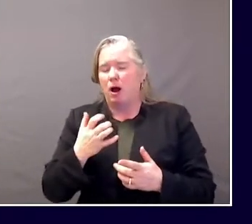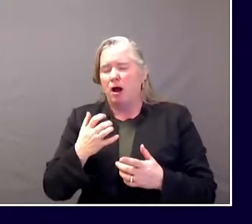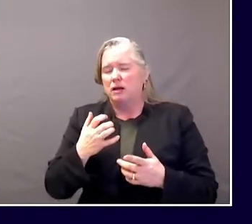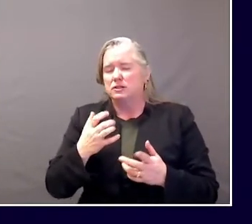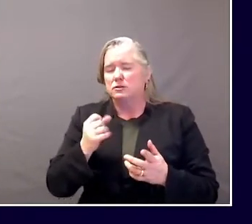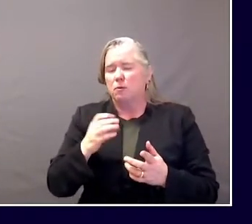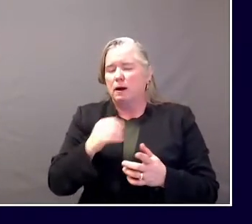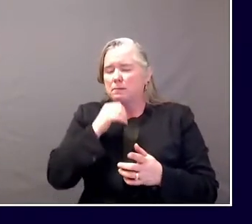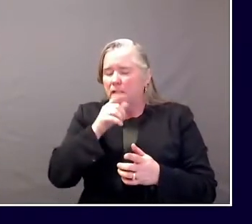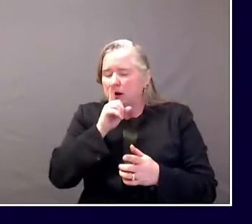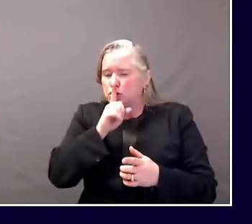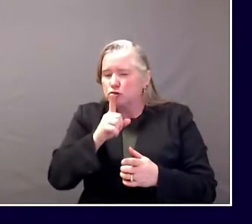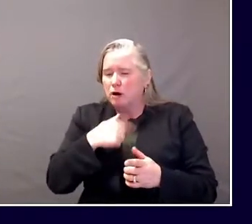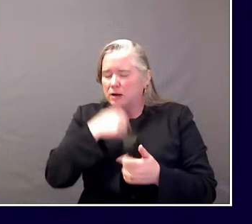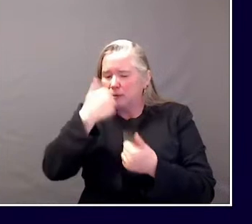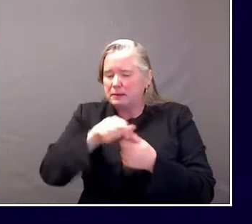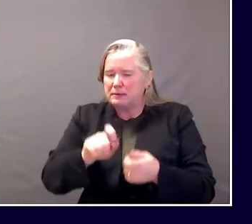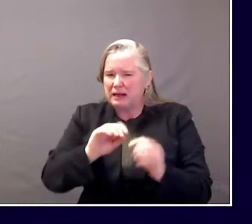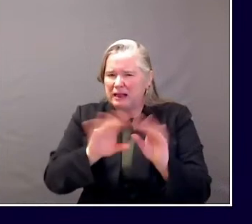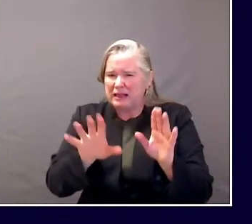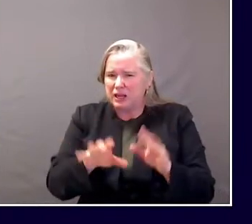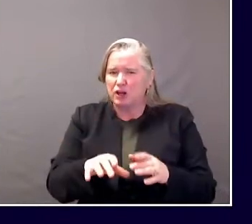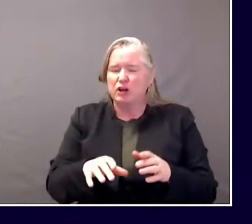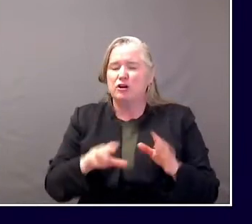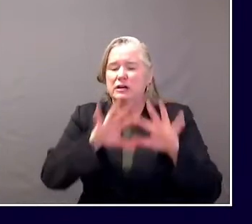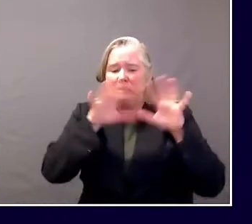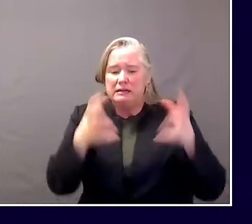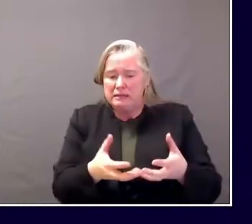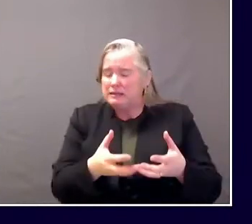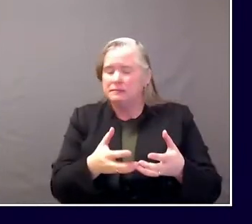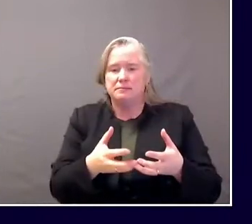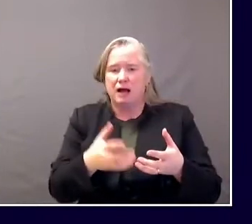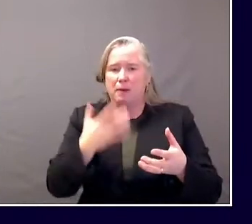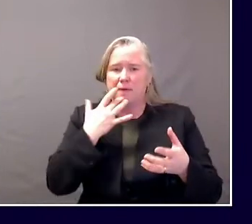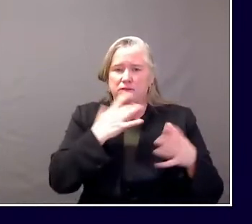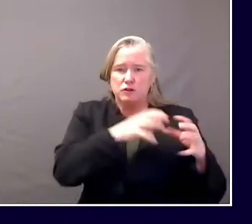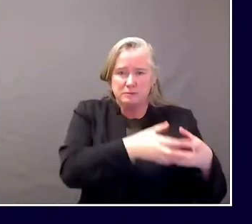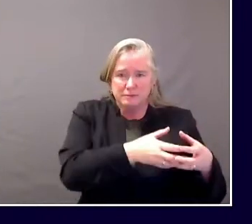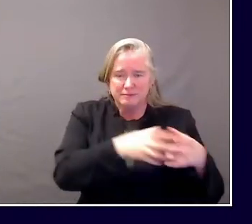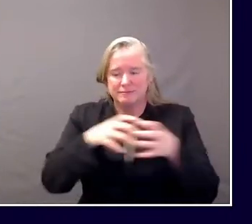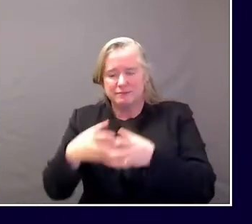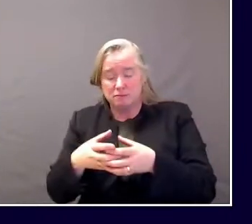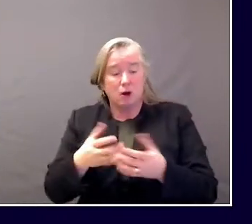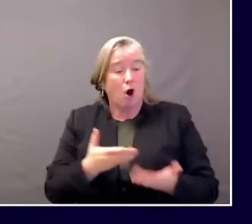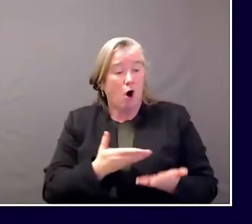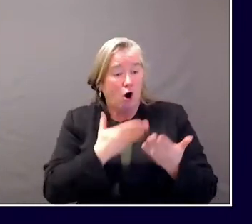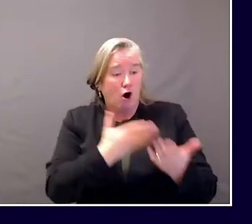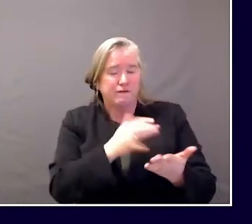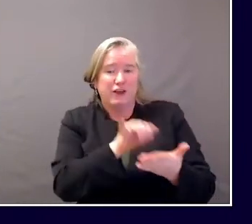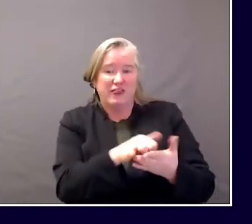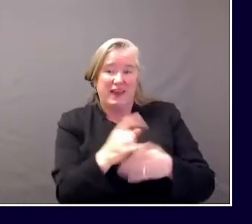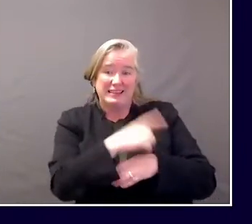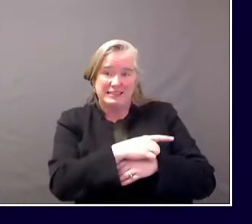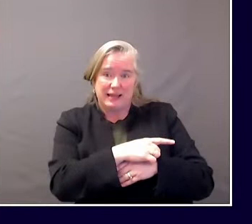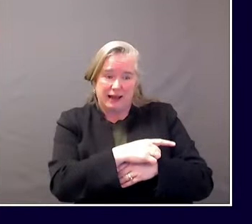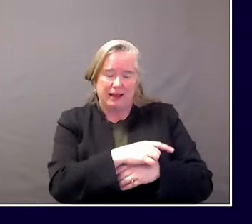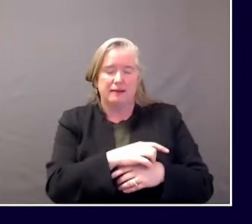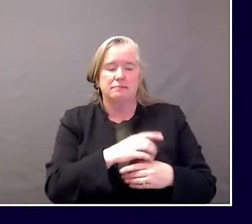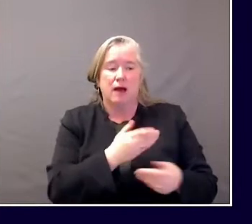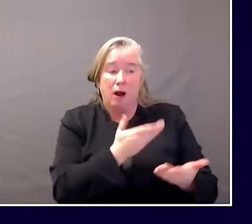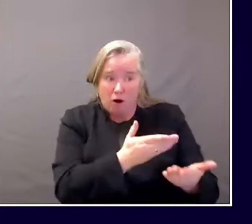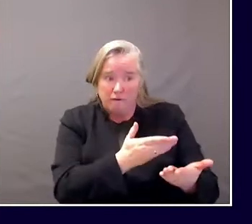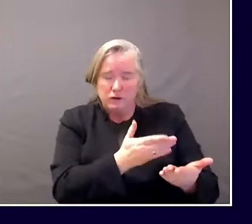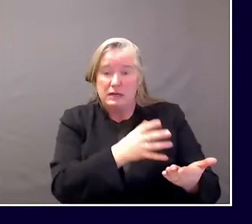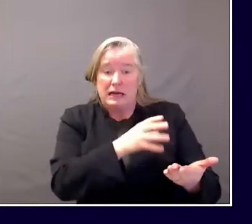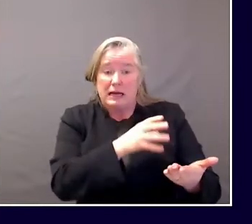or staff in a facility. You really want to do uptake based on how many were offered that day. And that's what I want to make sure we